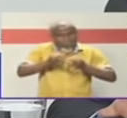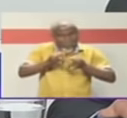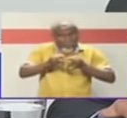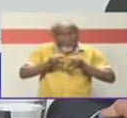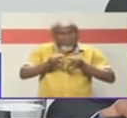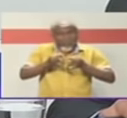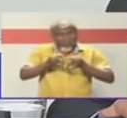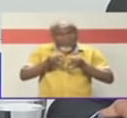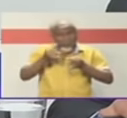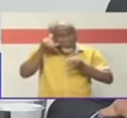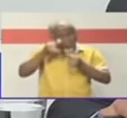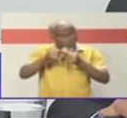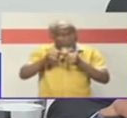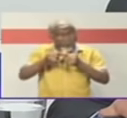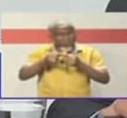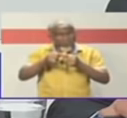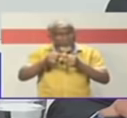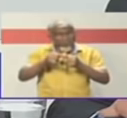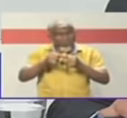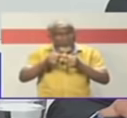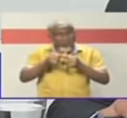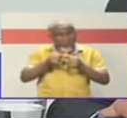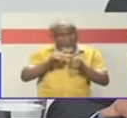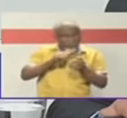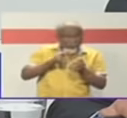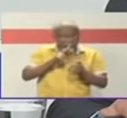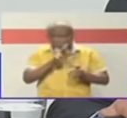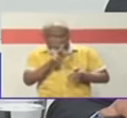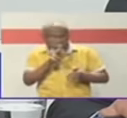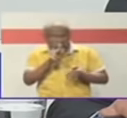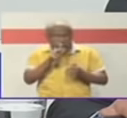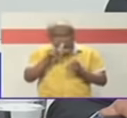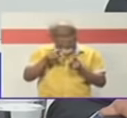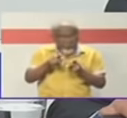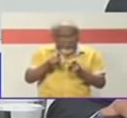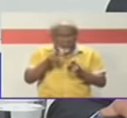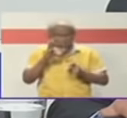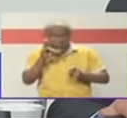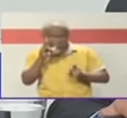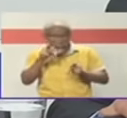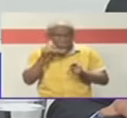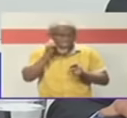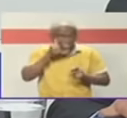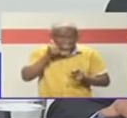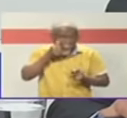to over 400, which brought us to the brink of collapse,